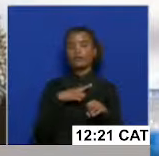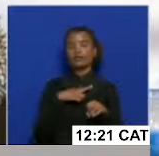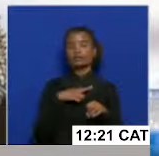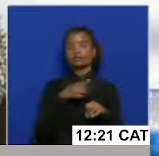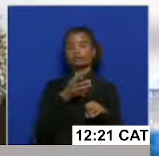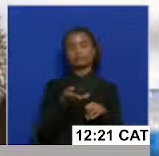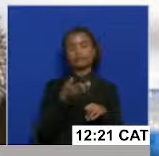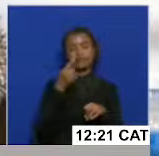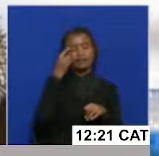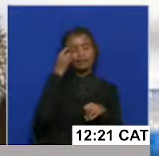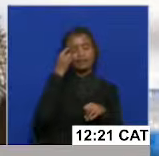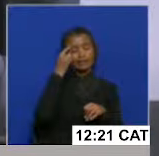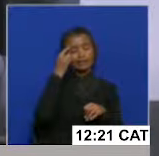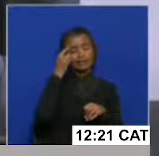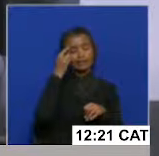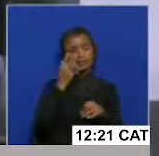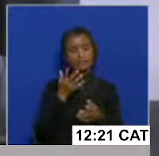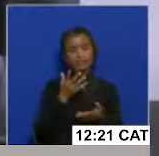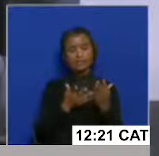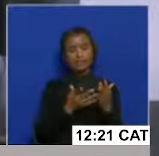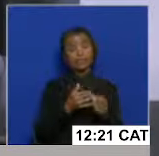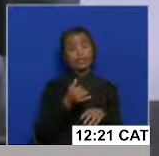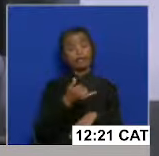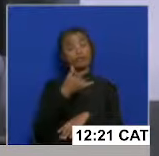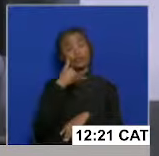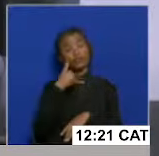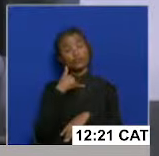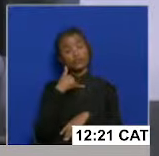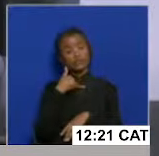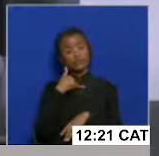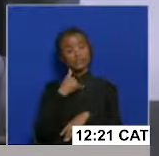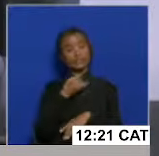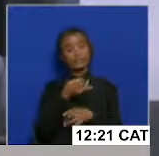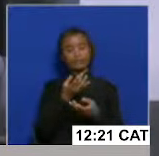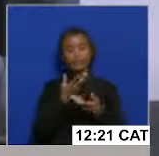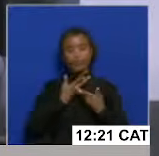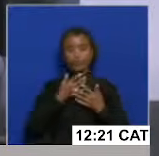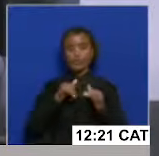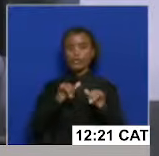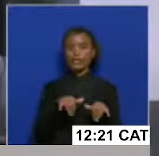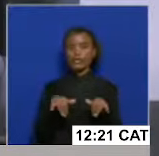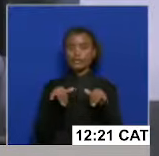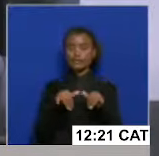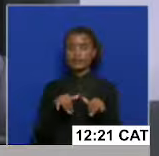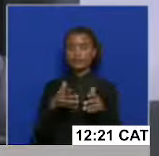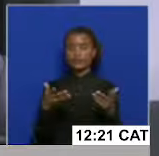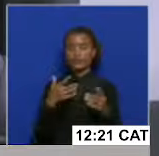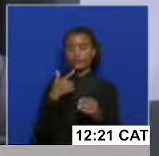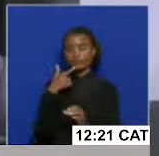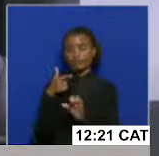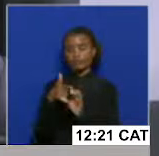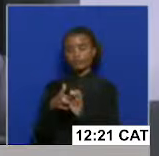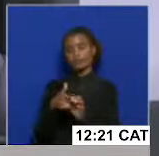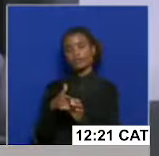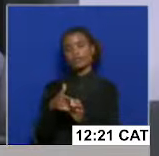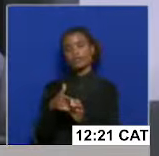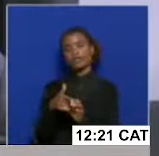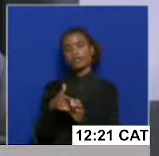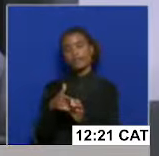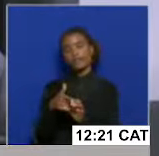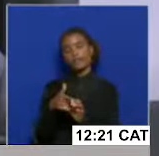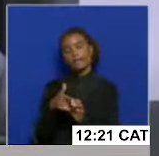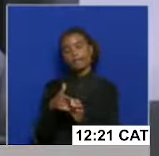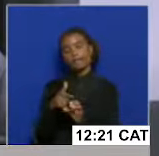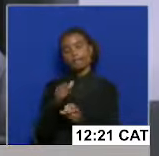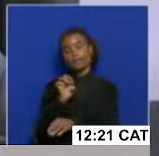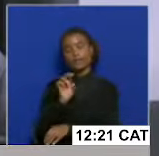yeah, she might have called me that she will wait at the garage. All right, that is fine. Just that I